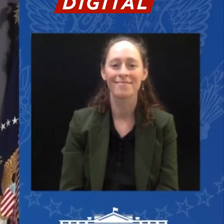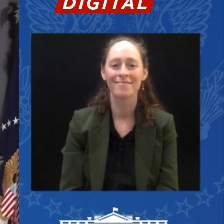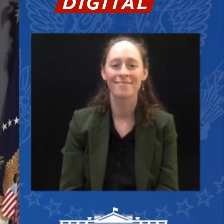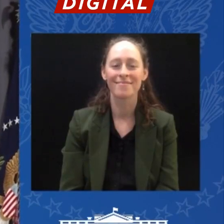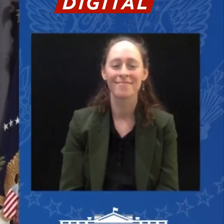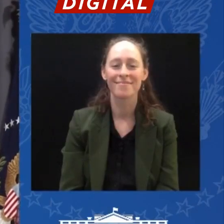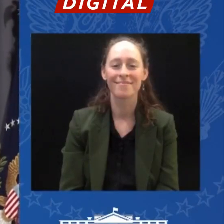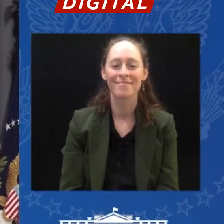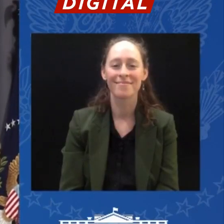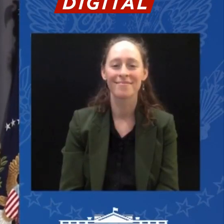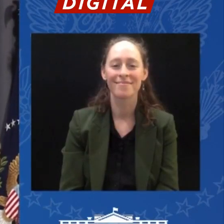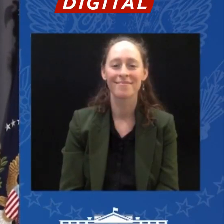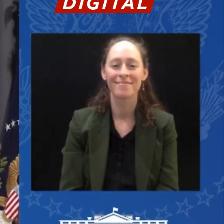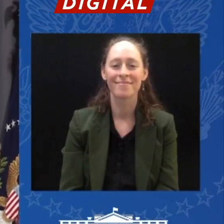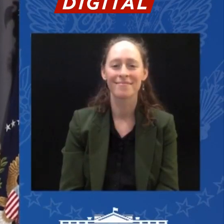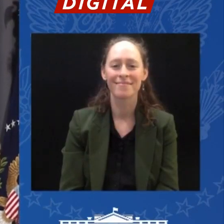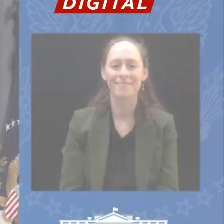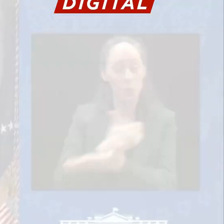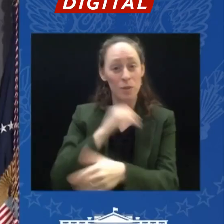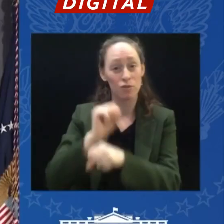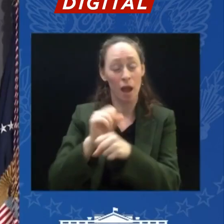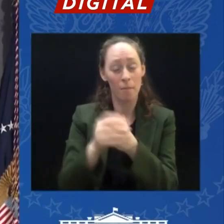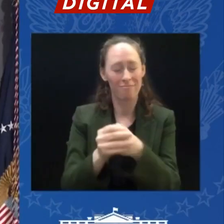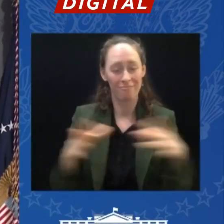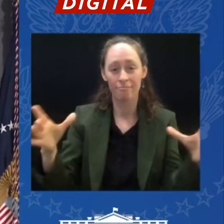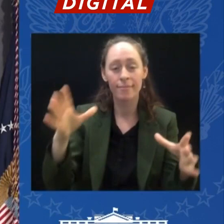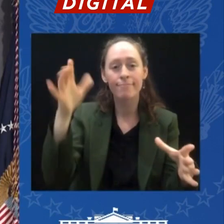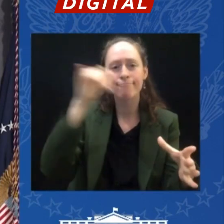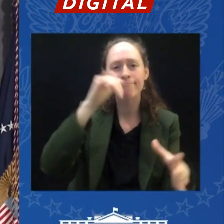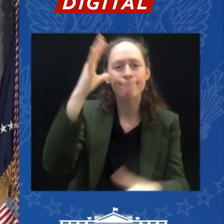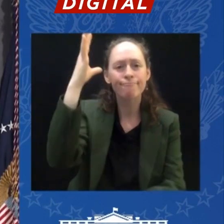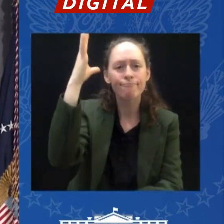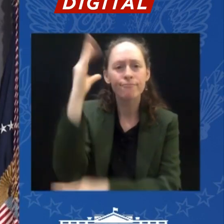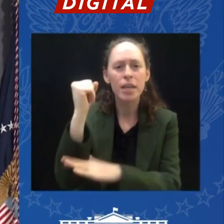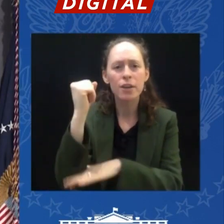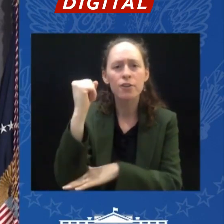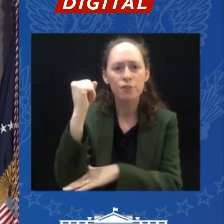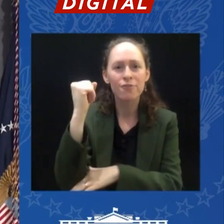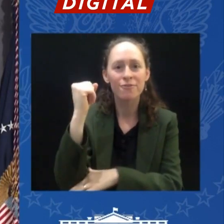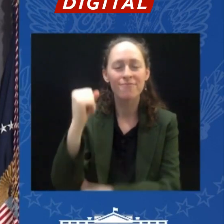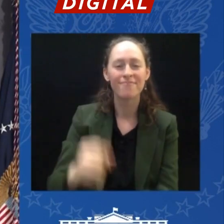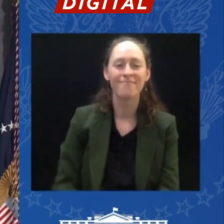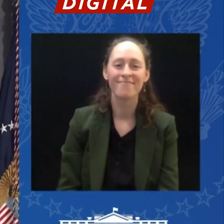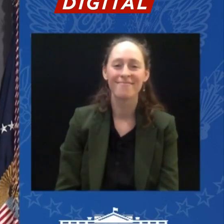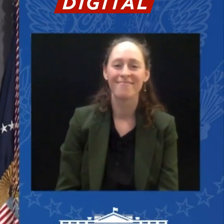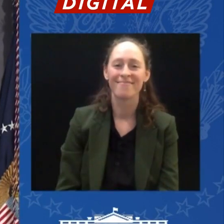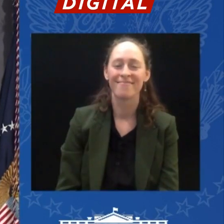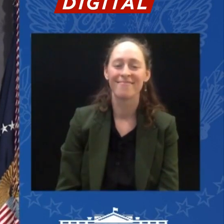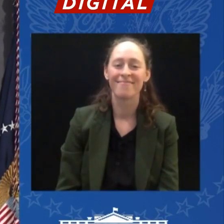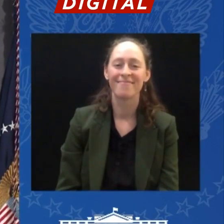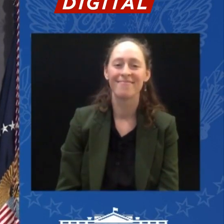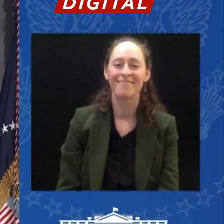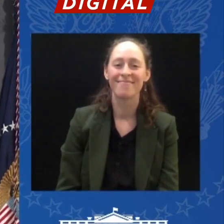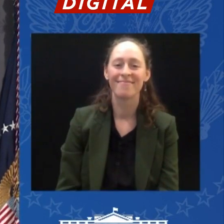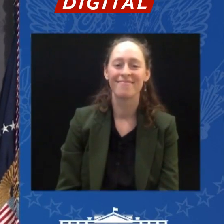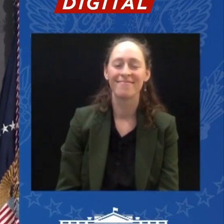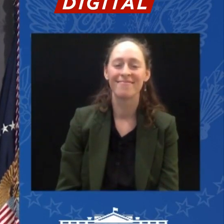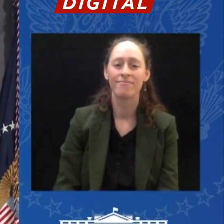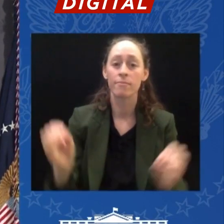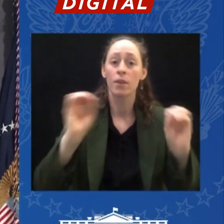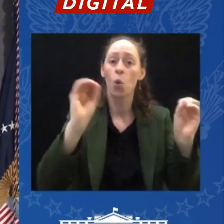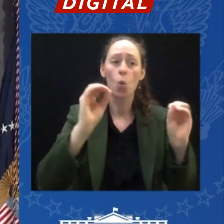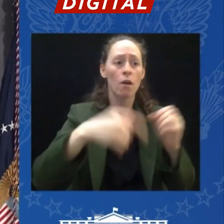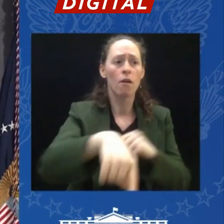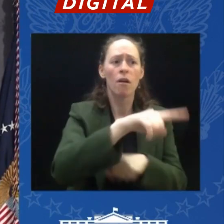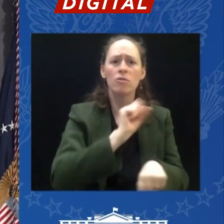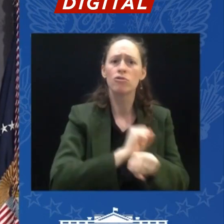office, particularly in economic growth. The unemployment rate is the lowest it's been in 50 years, and Black unemployment